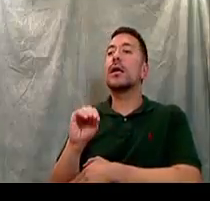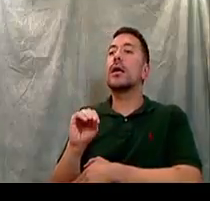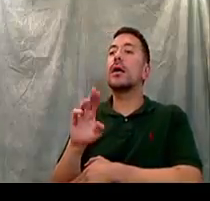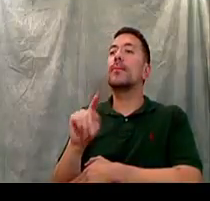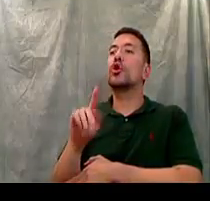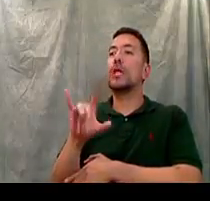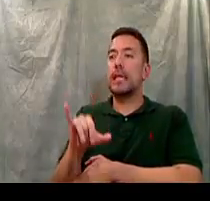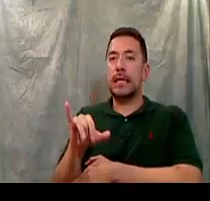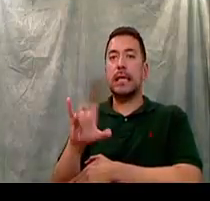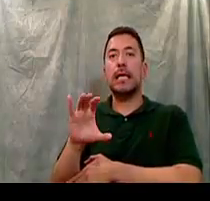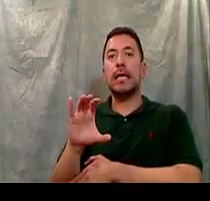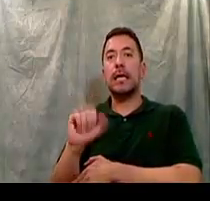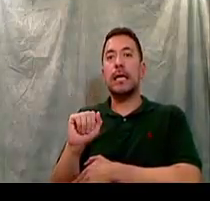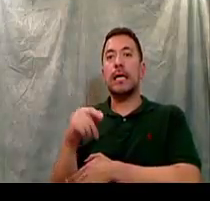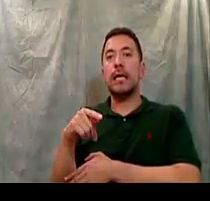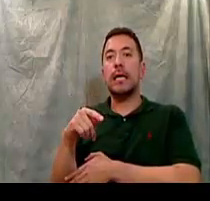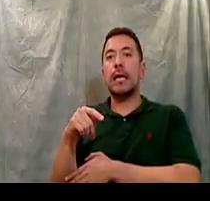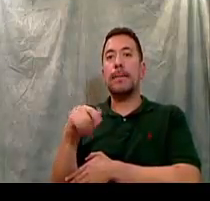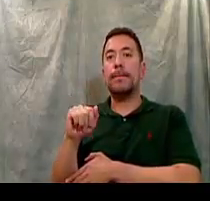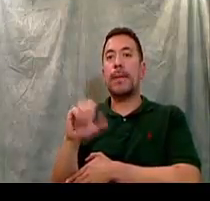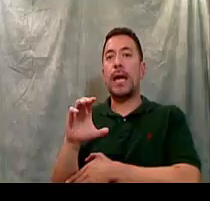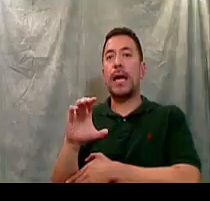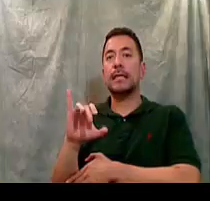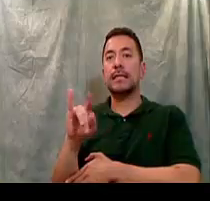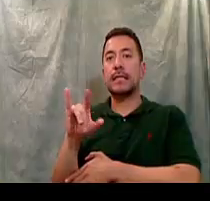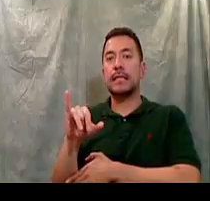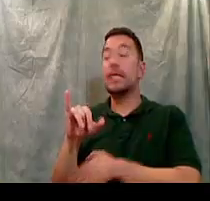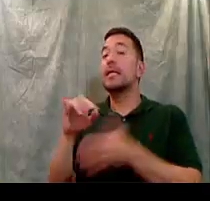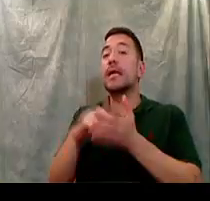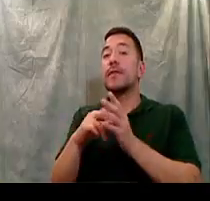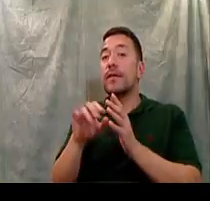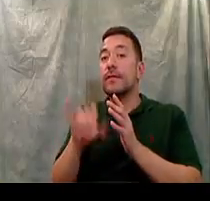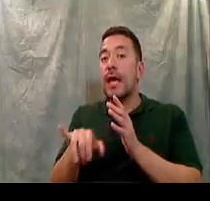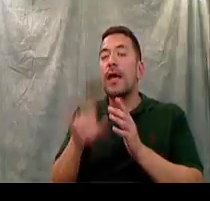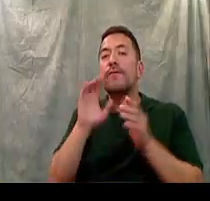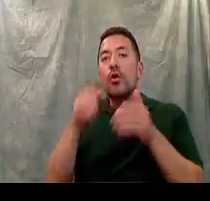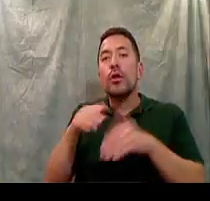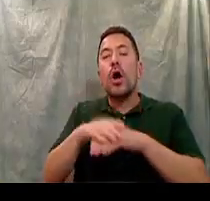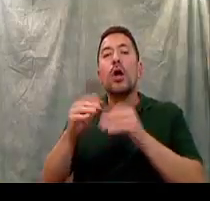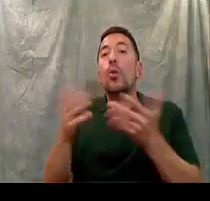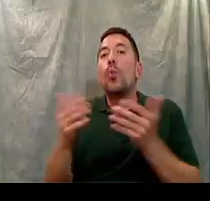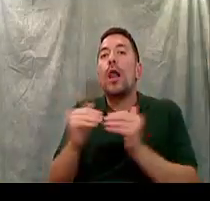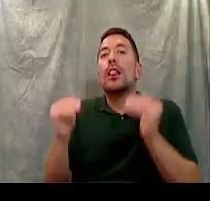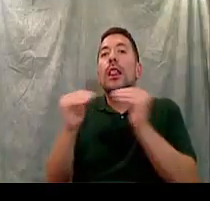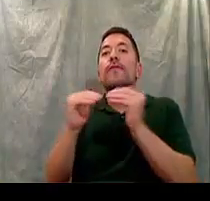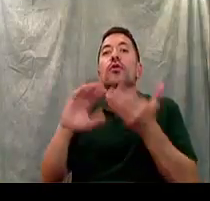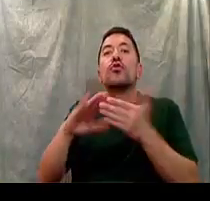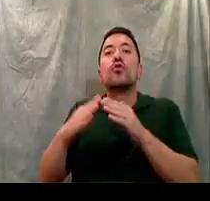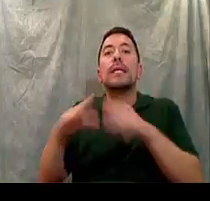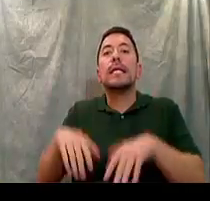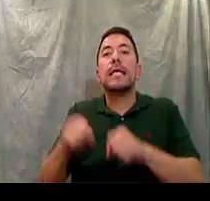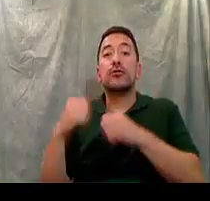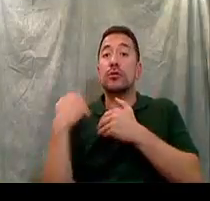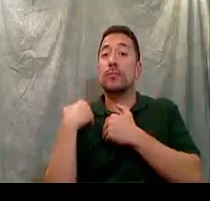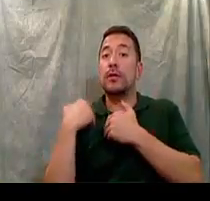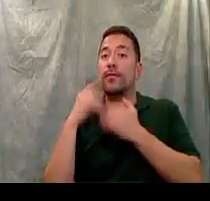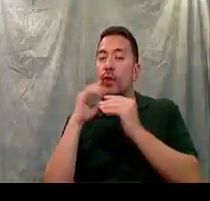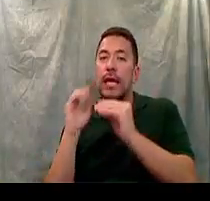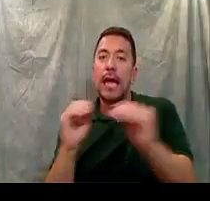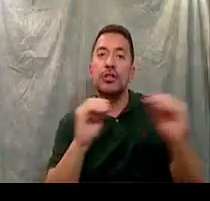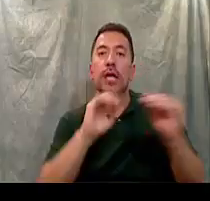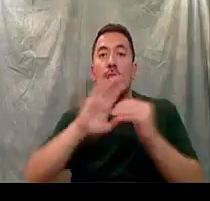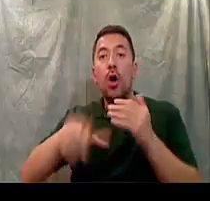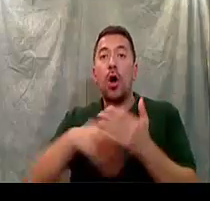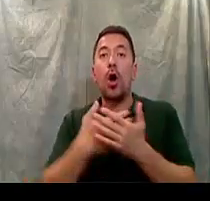the definition of community capacity focuses on the level to which the community takes responsibility for educating all their